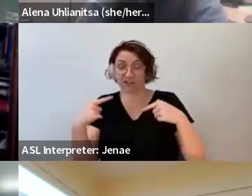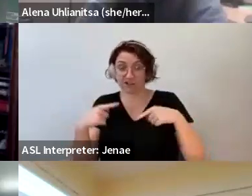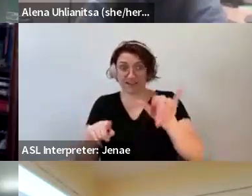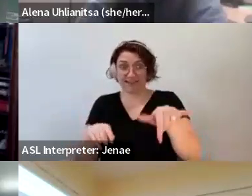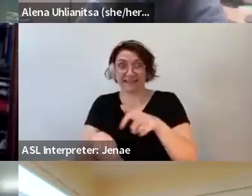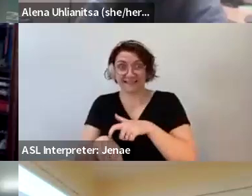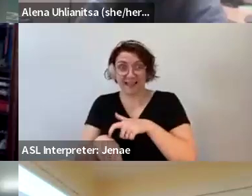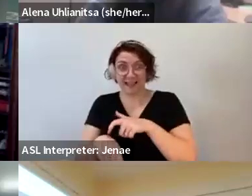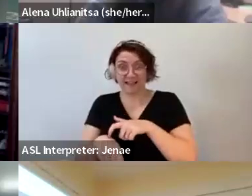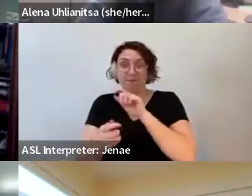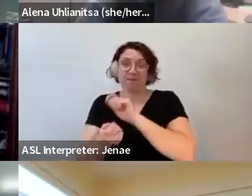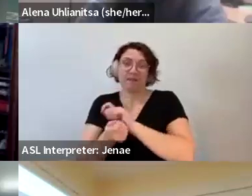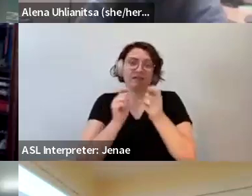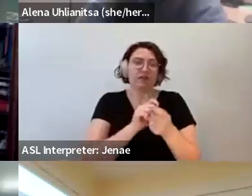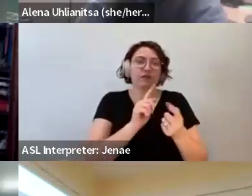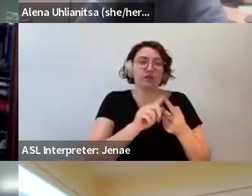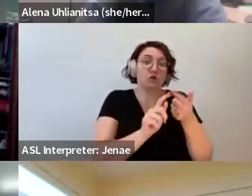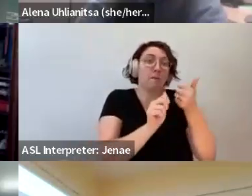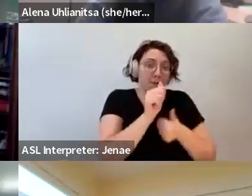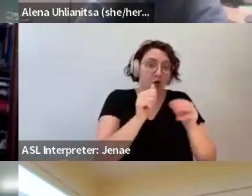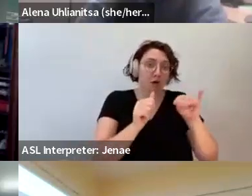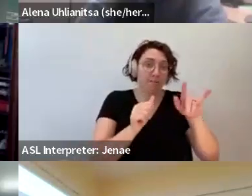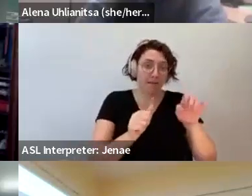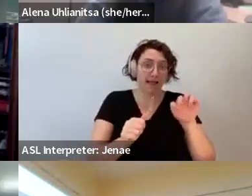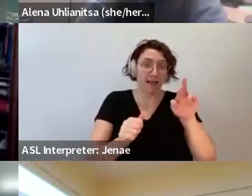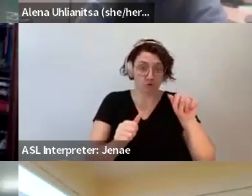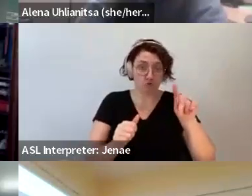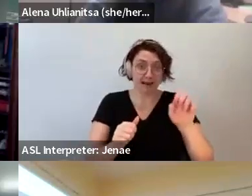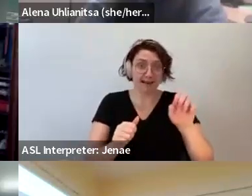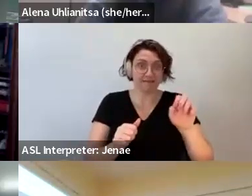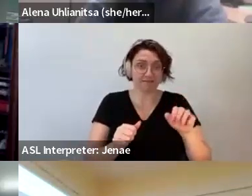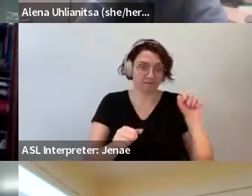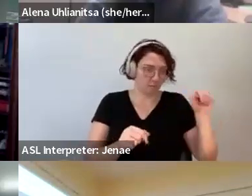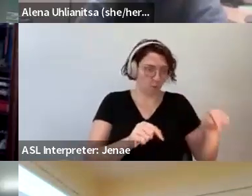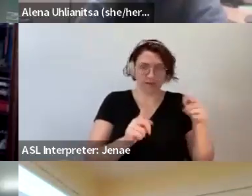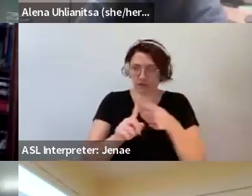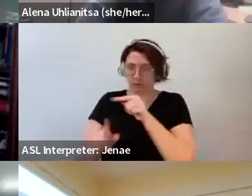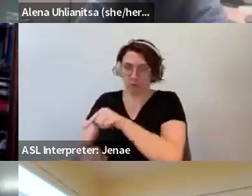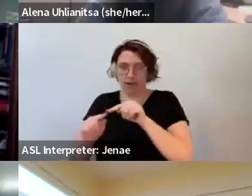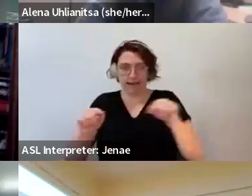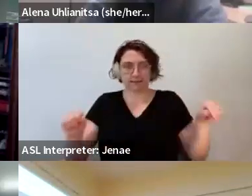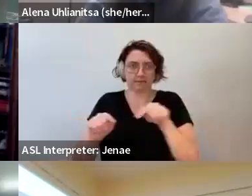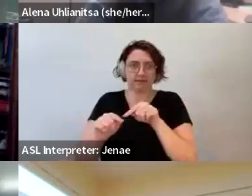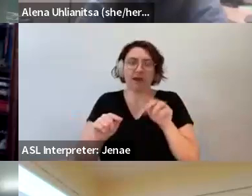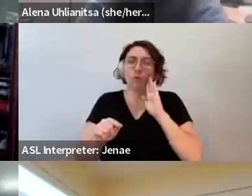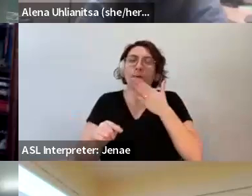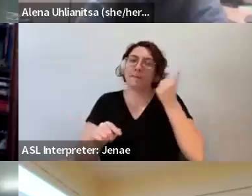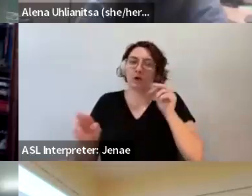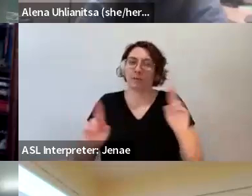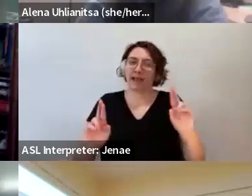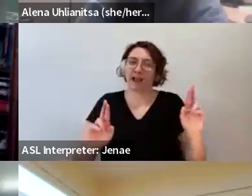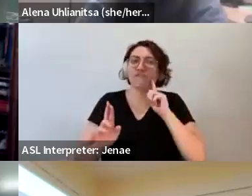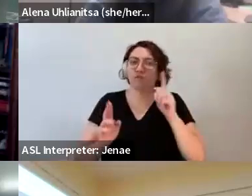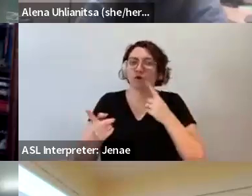time to convert to a per mile vehicle mile rate, yard to yard, that'll better prepare you for these directives that are coming out to